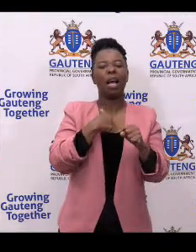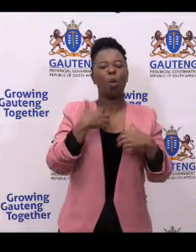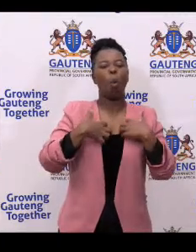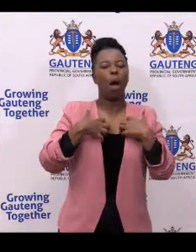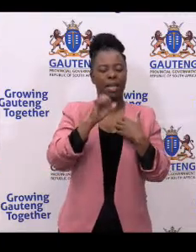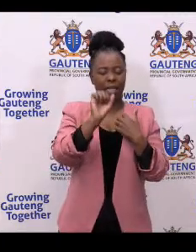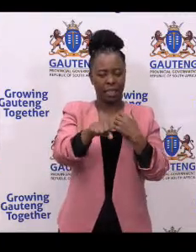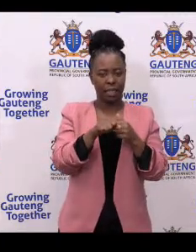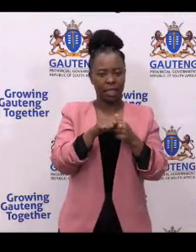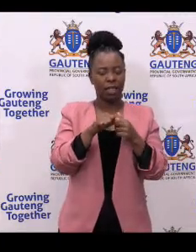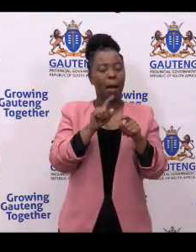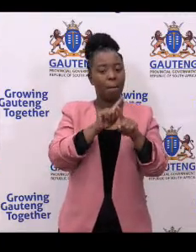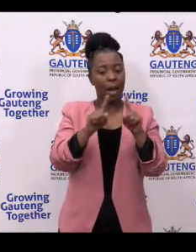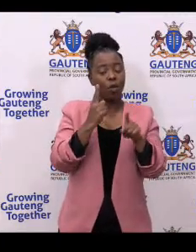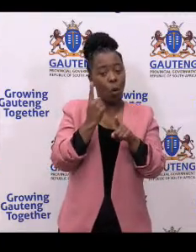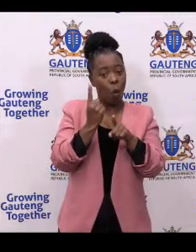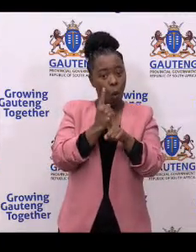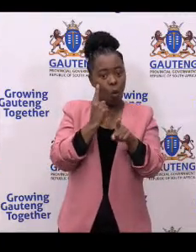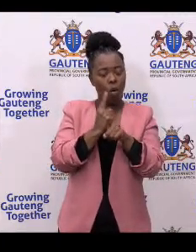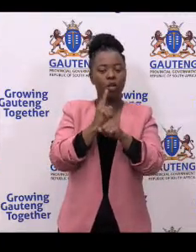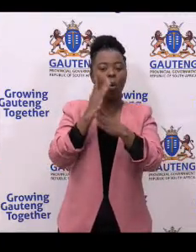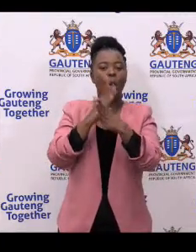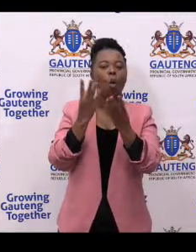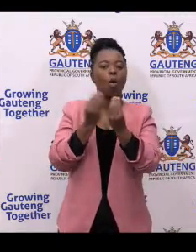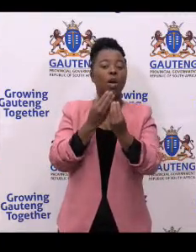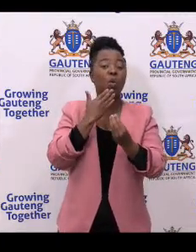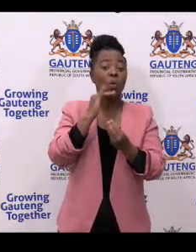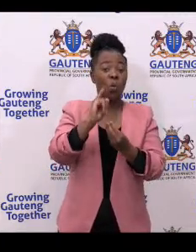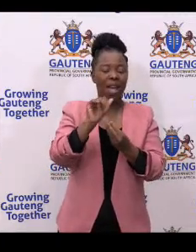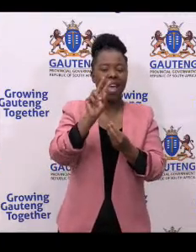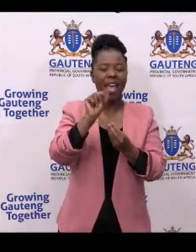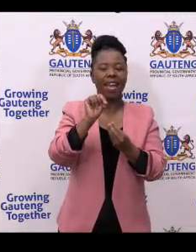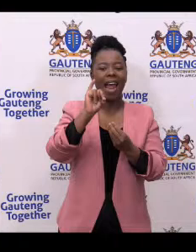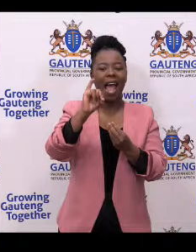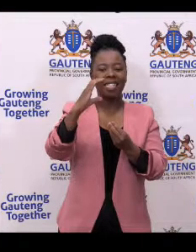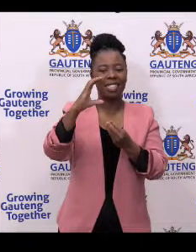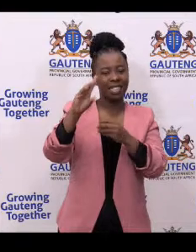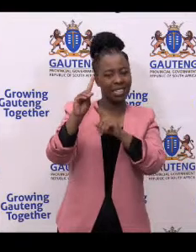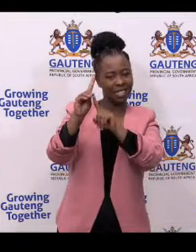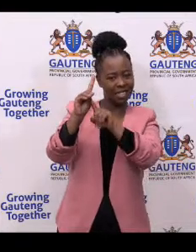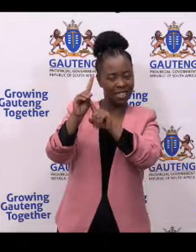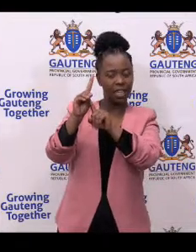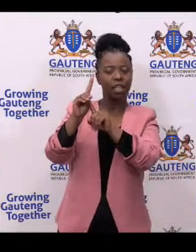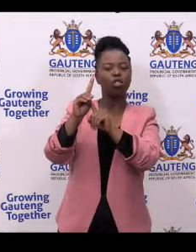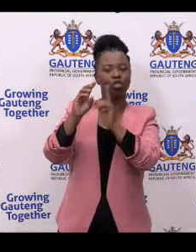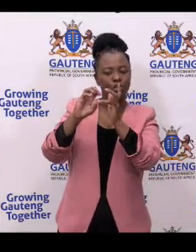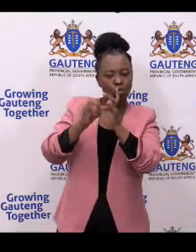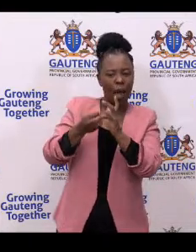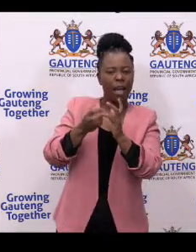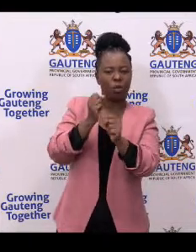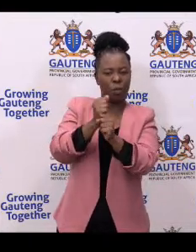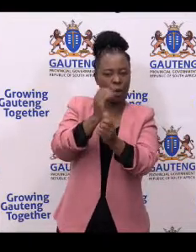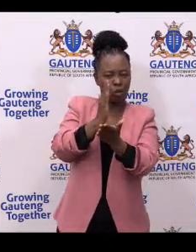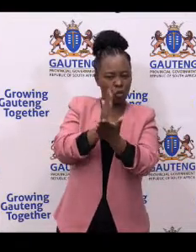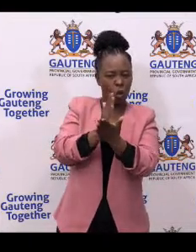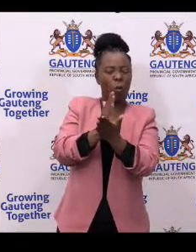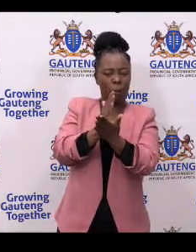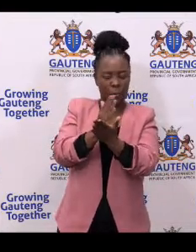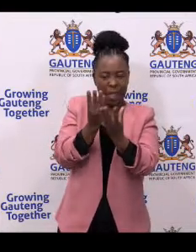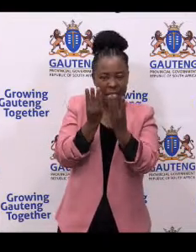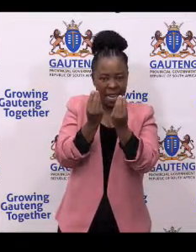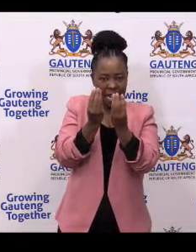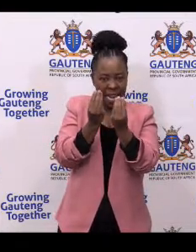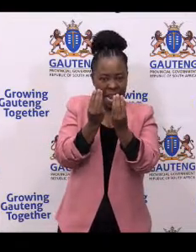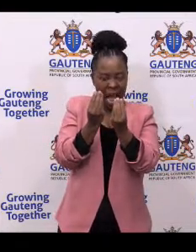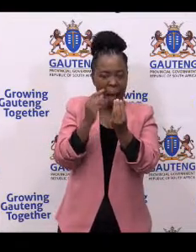like always, having to work with NICD to try and get rid and make sure that we're able to reduce the number of